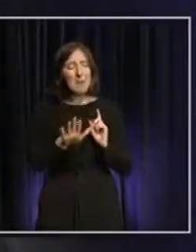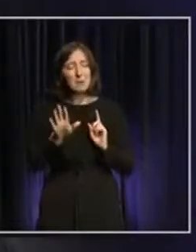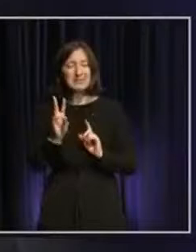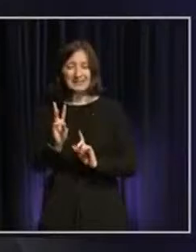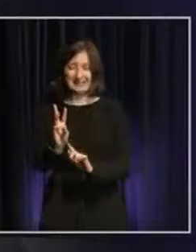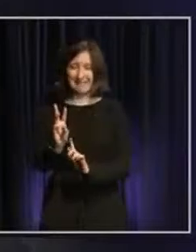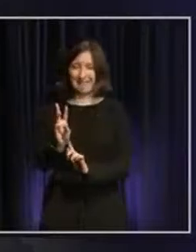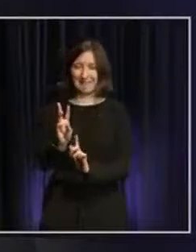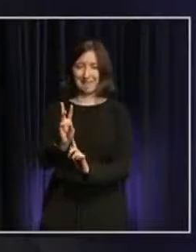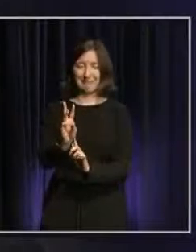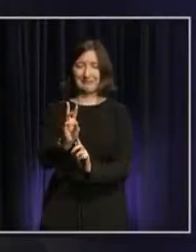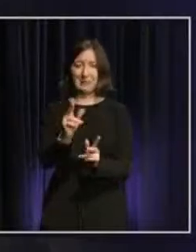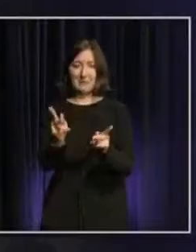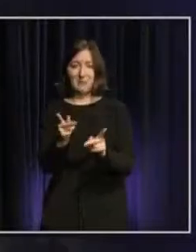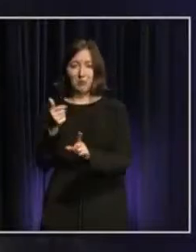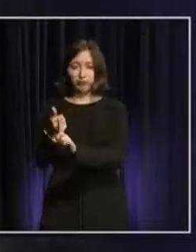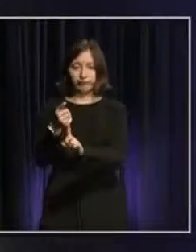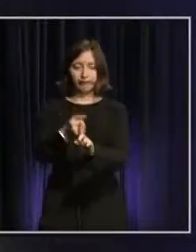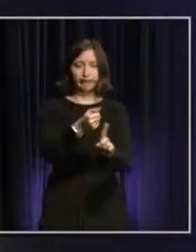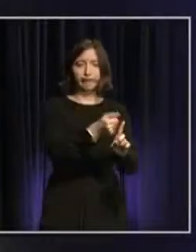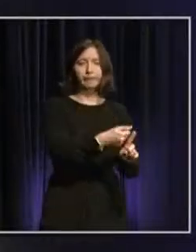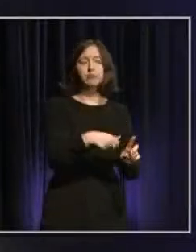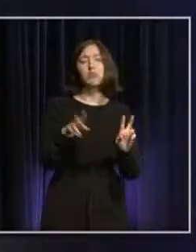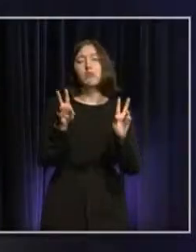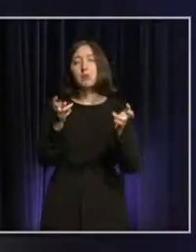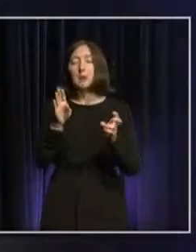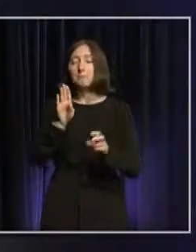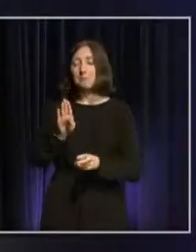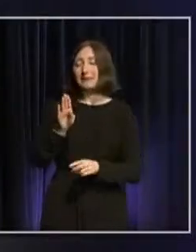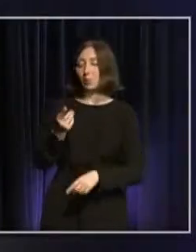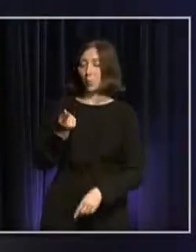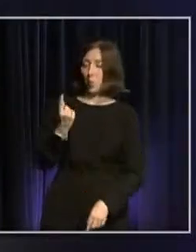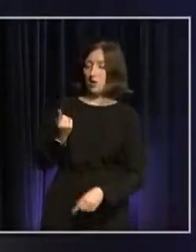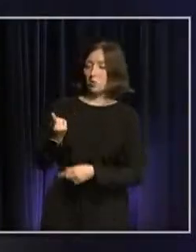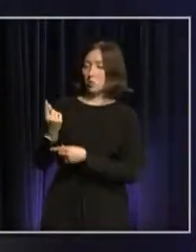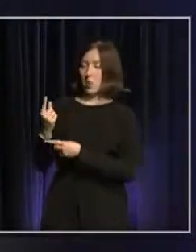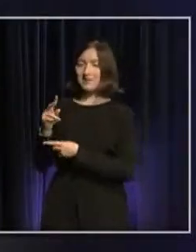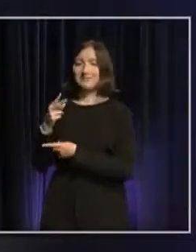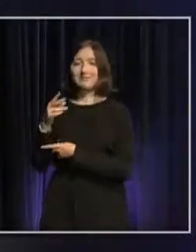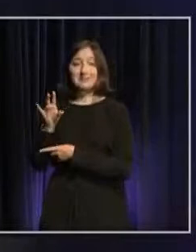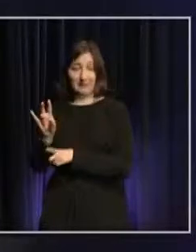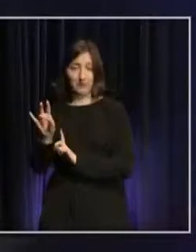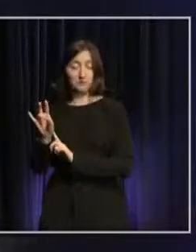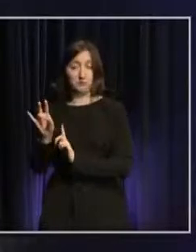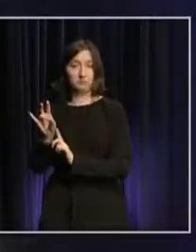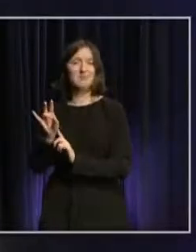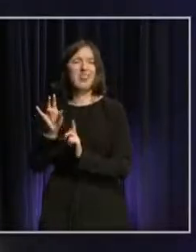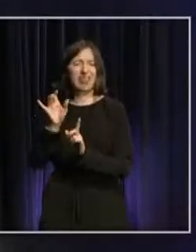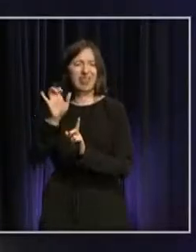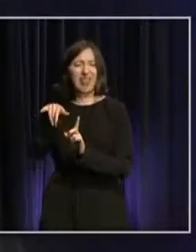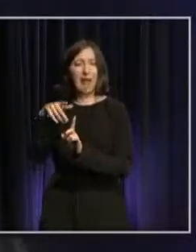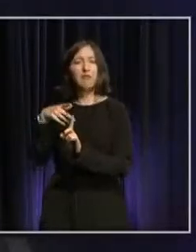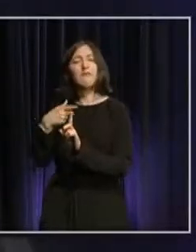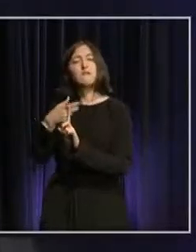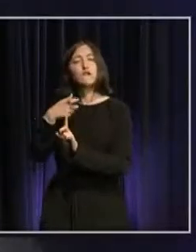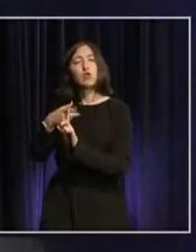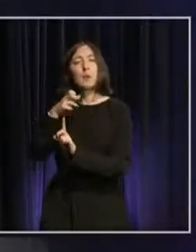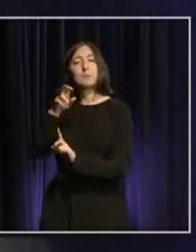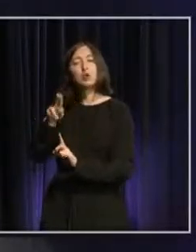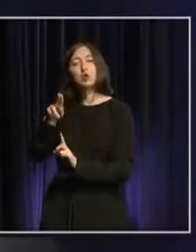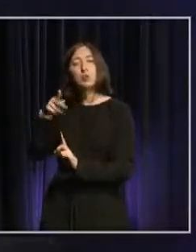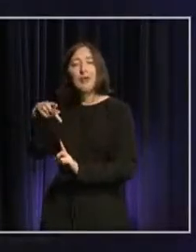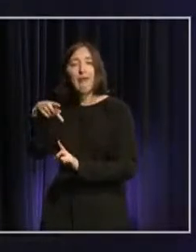seen. And what we know of those individuals, they have all fully recovered and none of them were hospitalized. So they didn't have any more severe illness than other